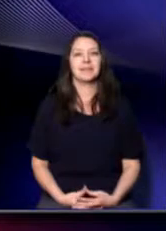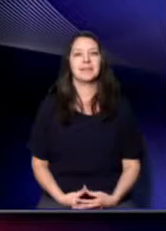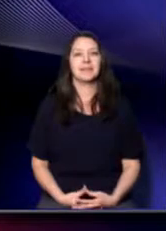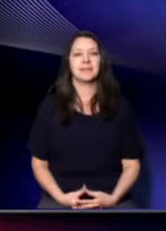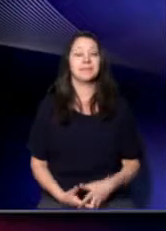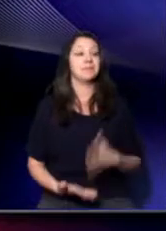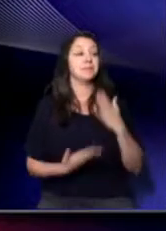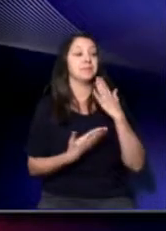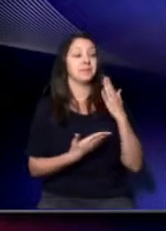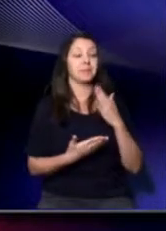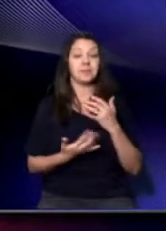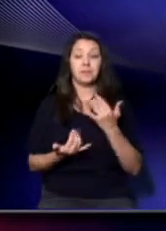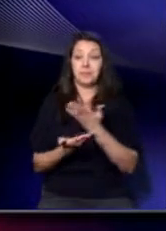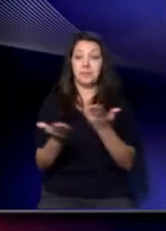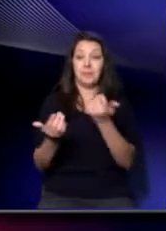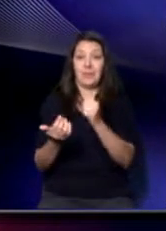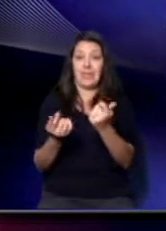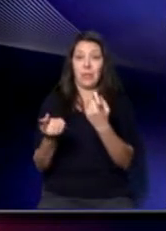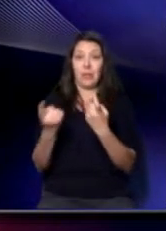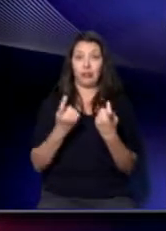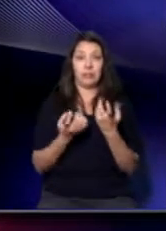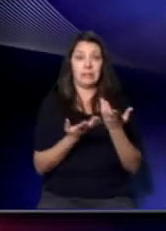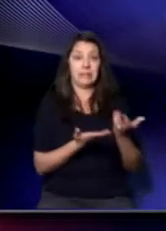Thank you. Any questions?